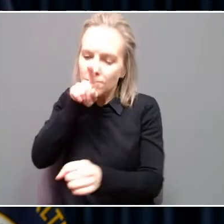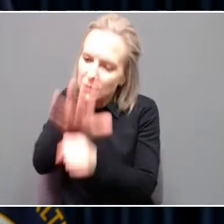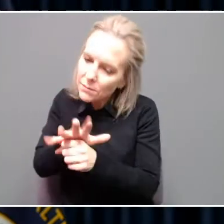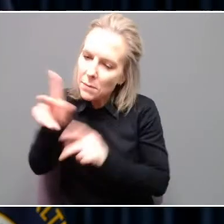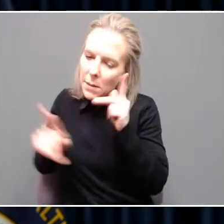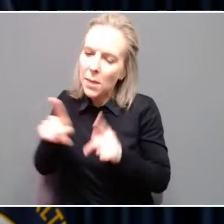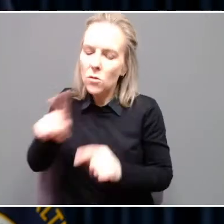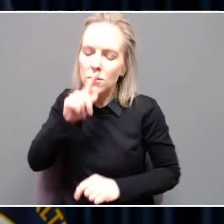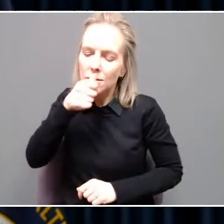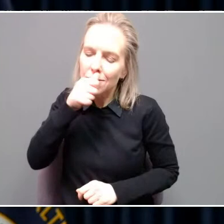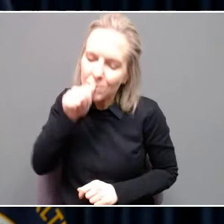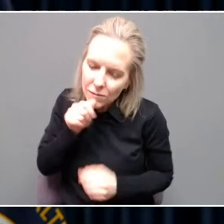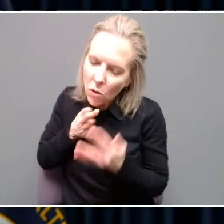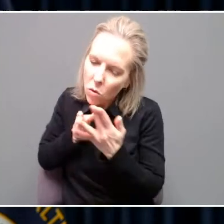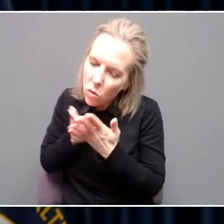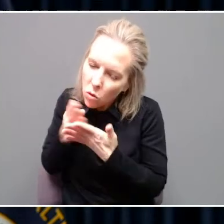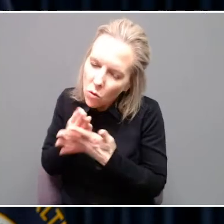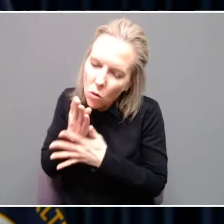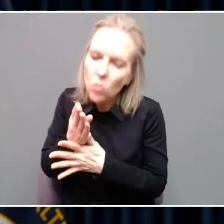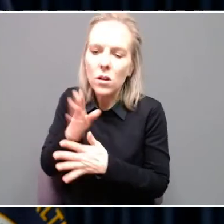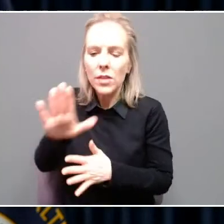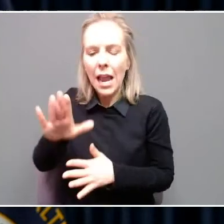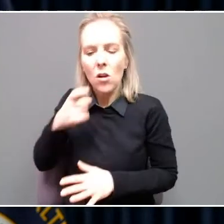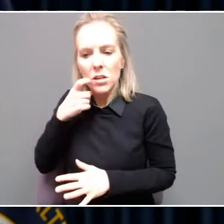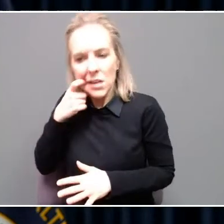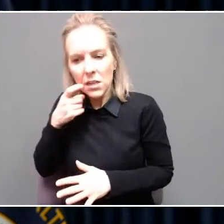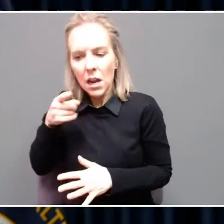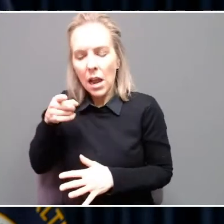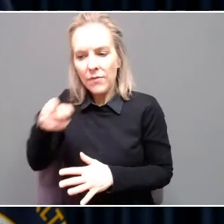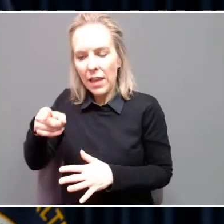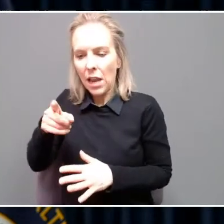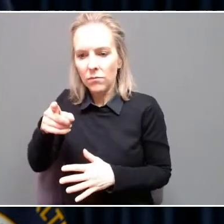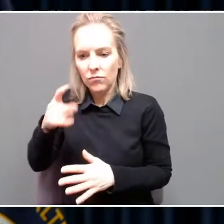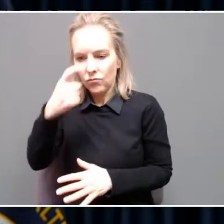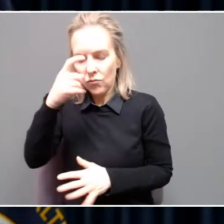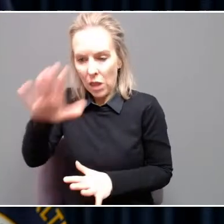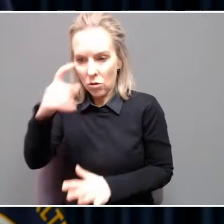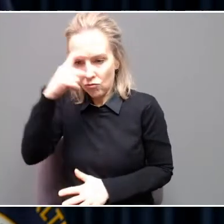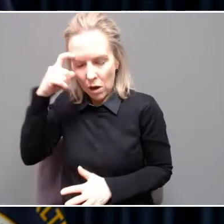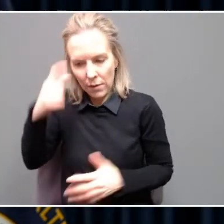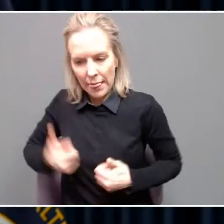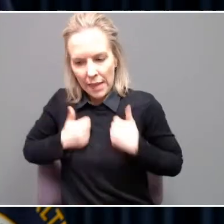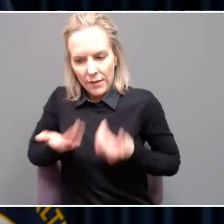addiction many times and relived their own trauma just to help other people. Now, they're